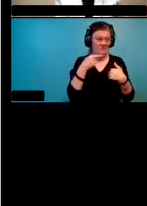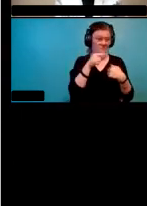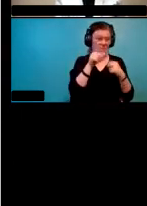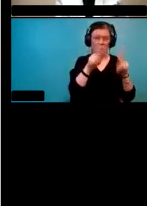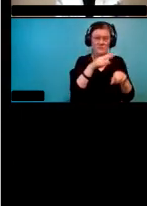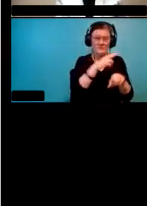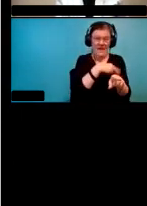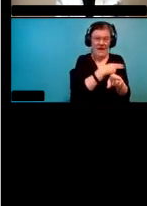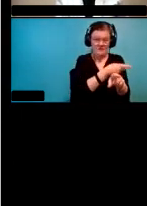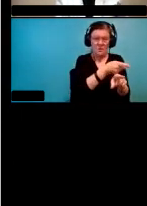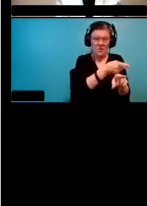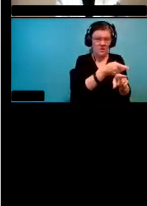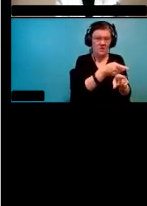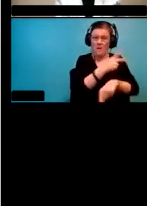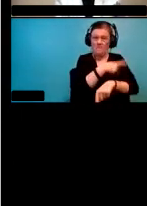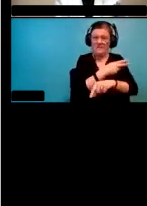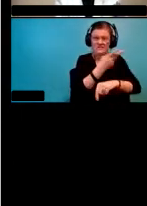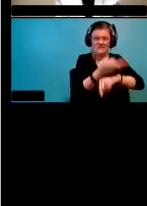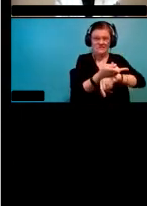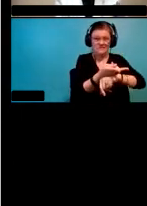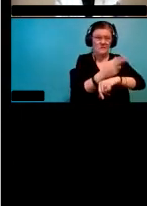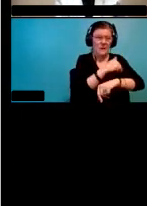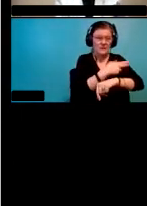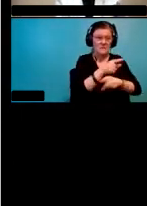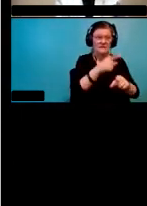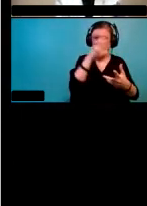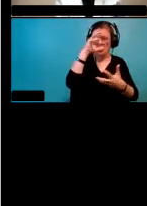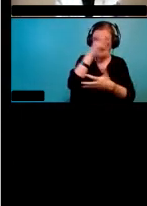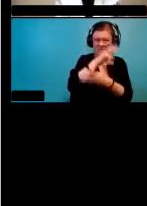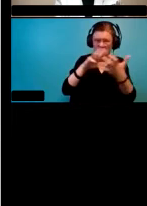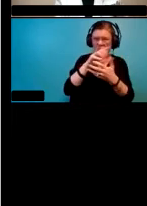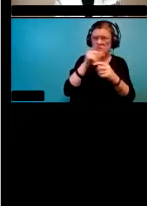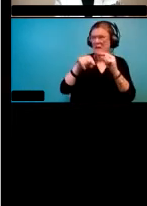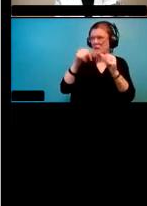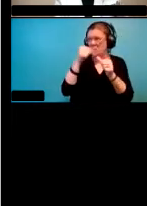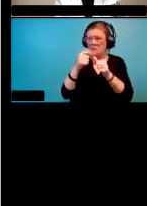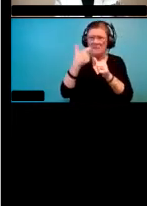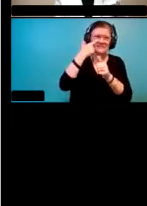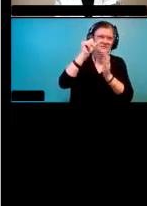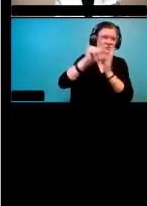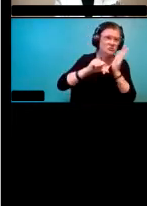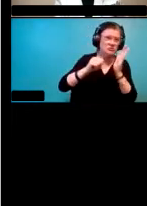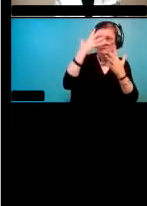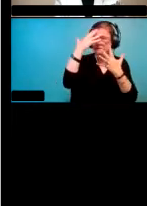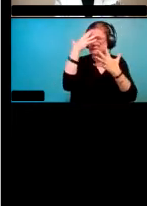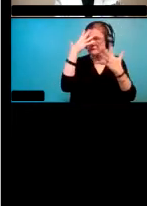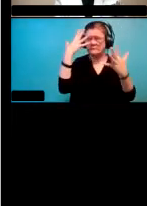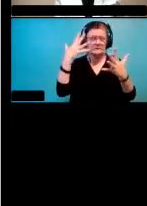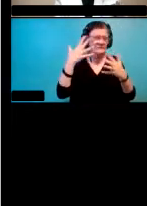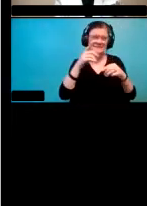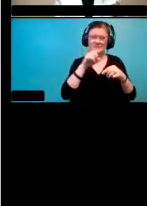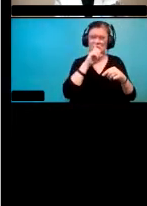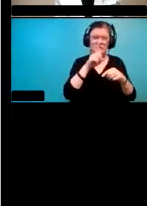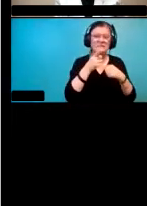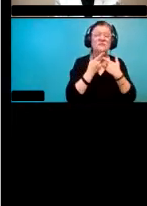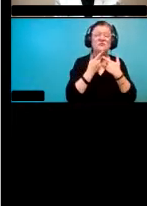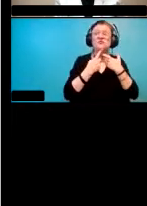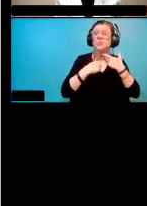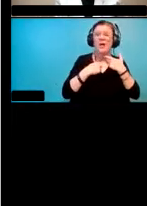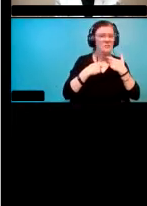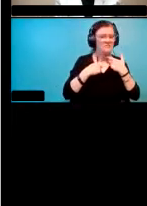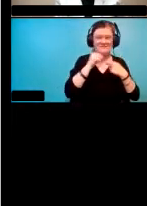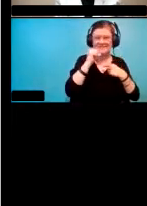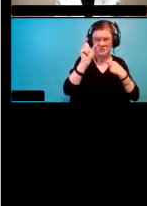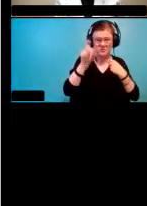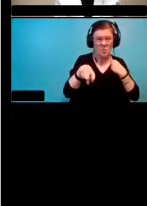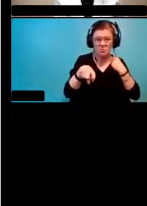have somebody who's even maybe more confused, or they're not supposed to really take a lot of food by mouth